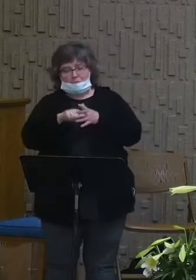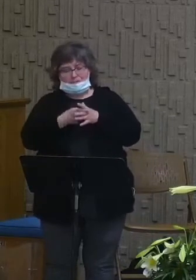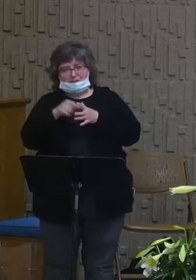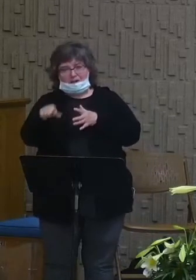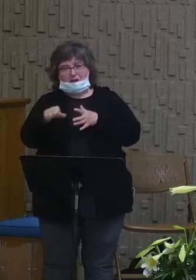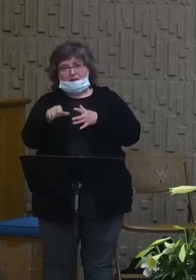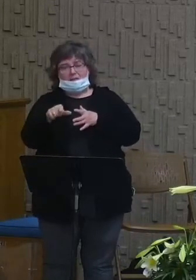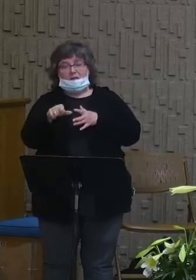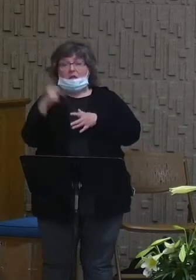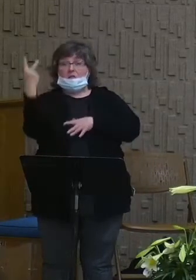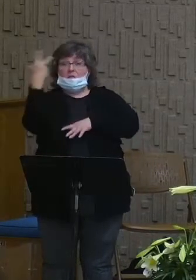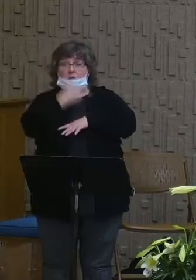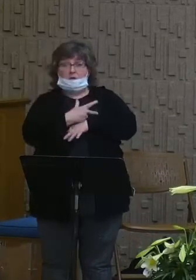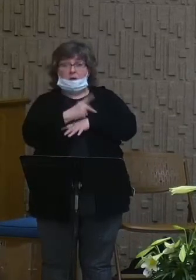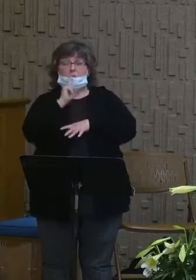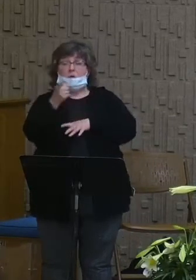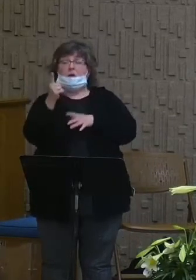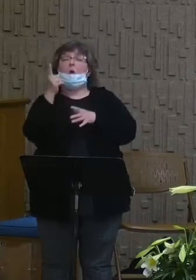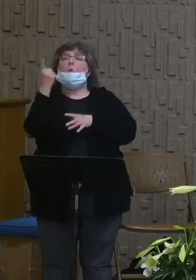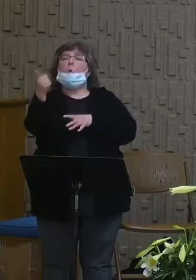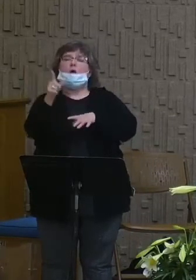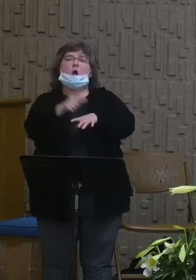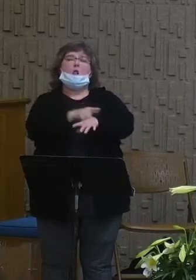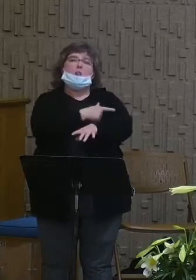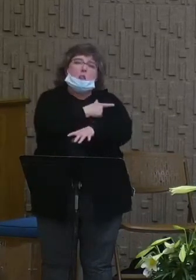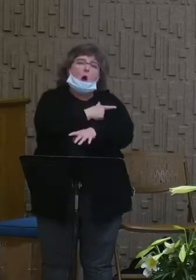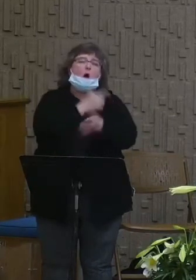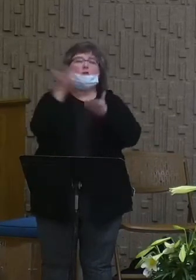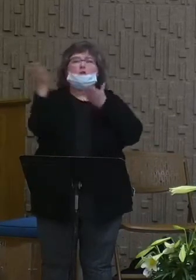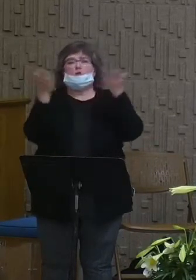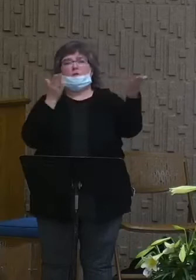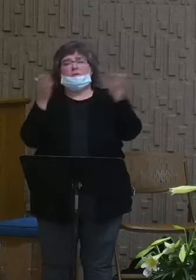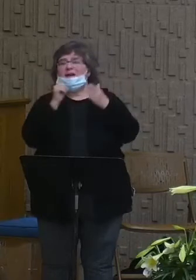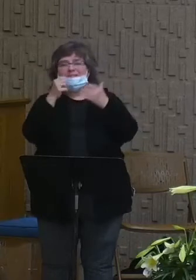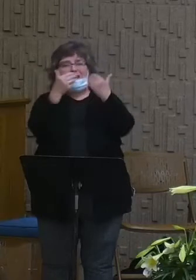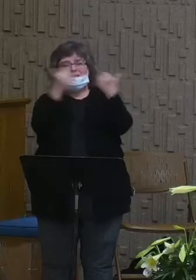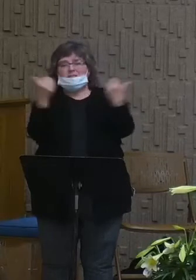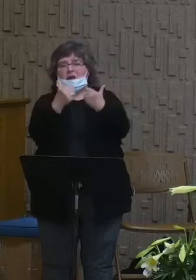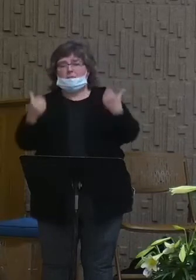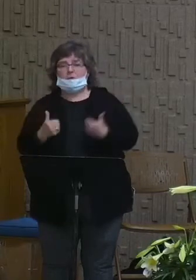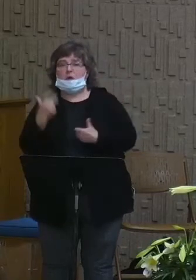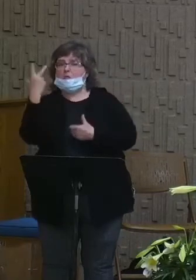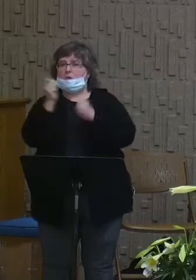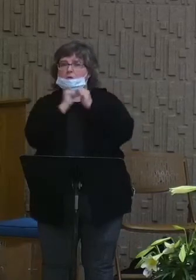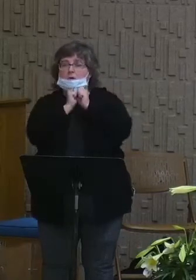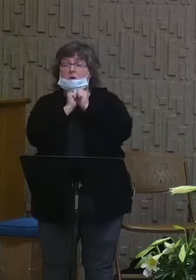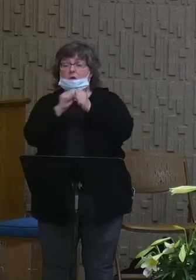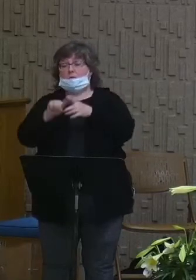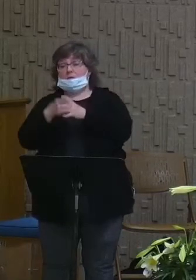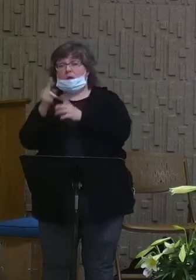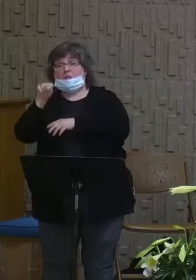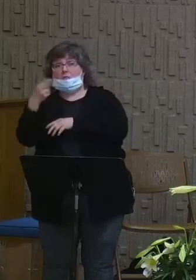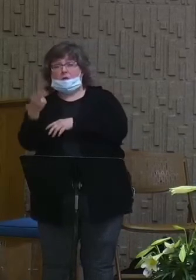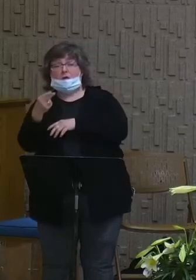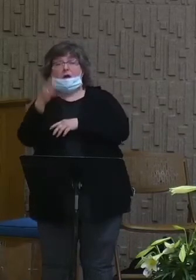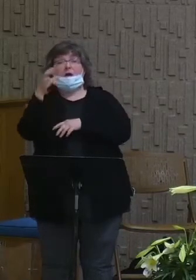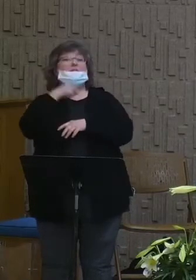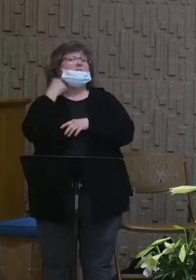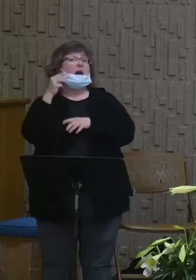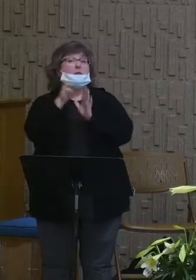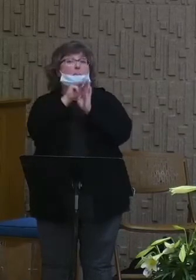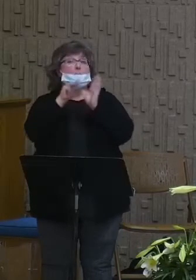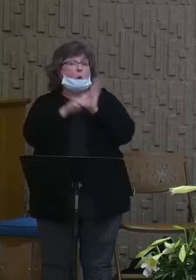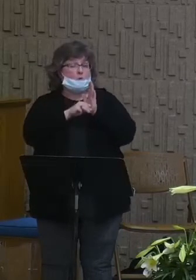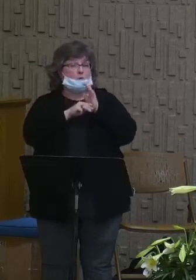this liturgy, you know, these 3 days are really one long liturgy. They're not three separate things. And when we began, Father Moses, hopefully